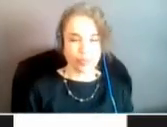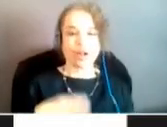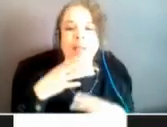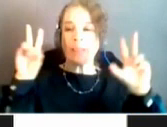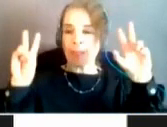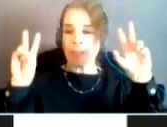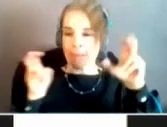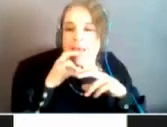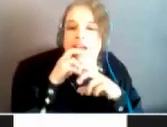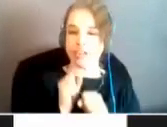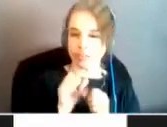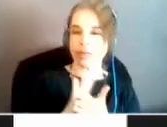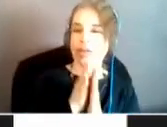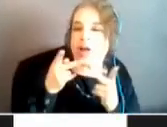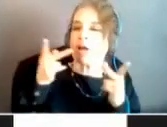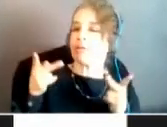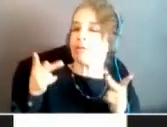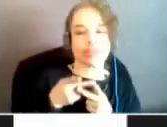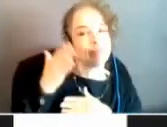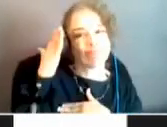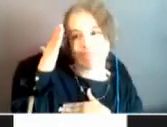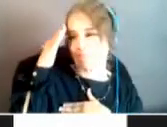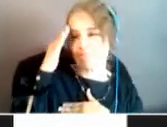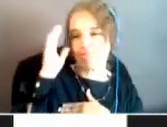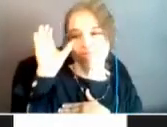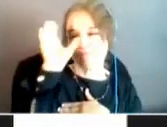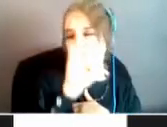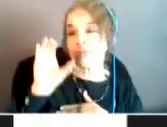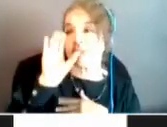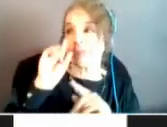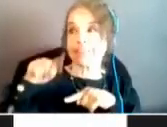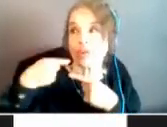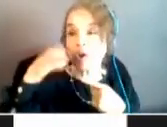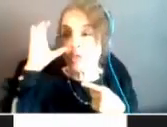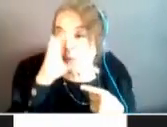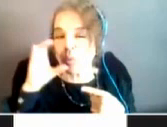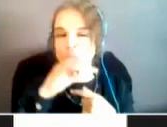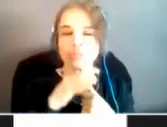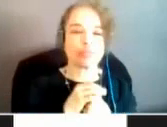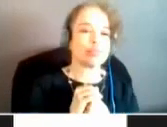turns out to be a place none of us know until we reach it.